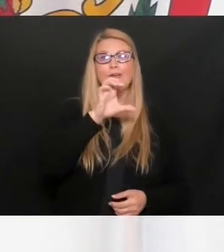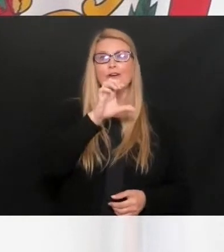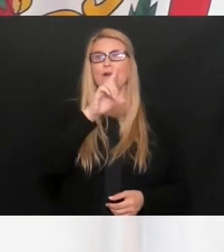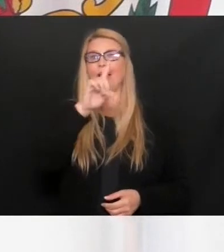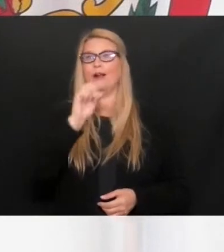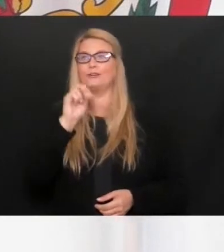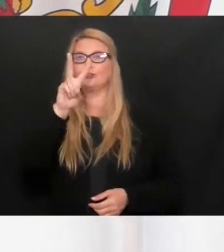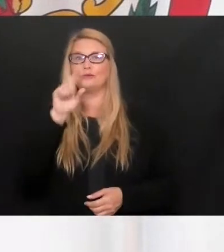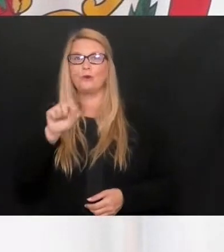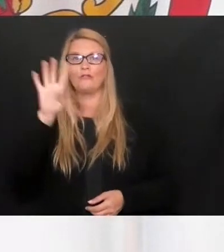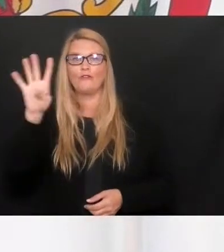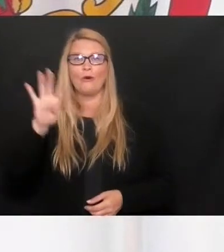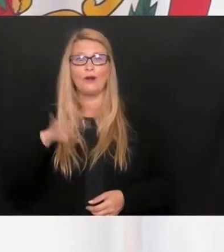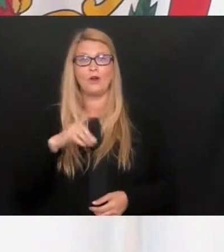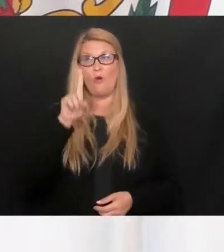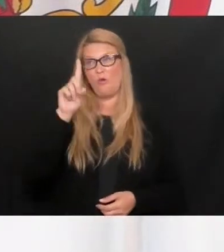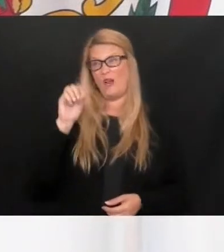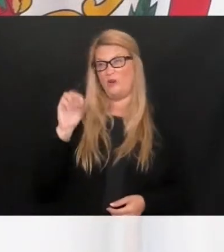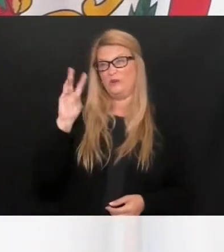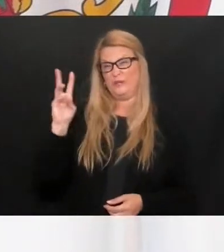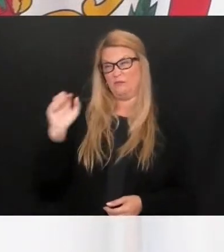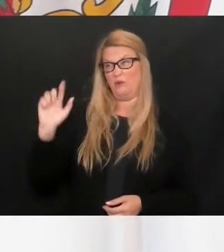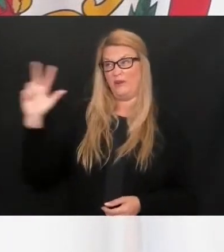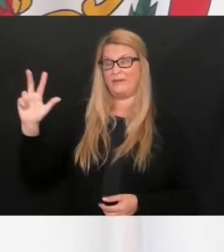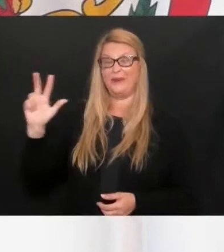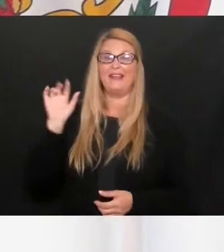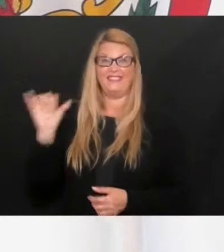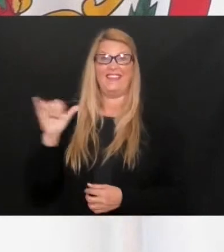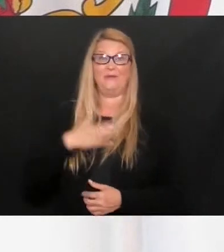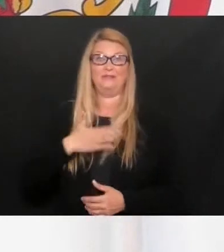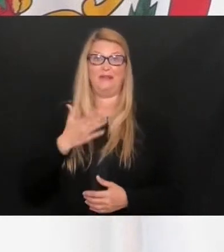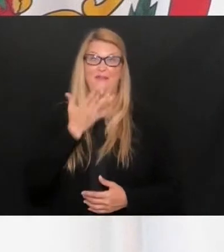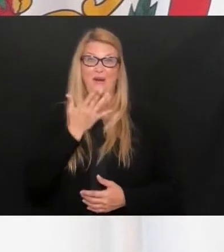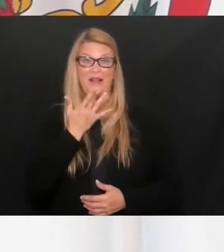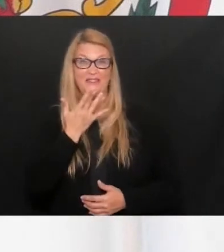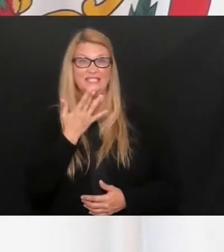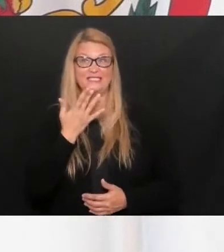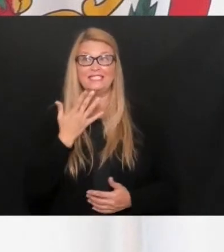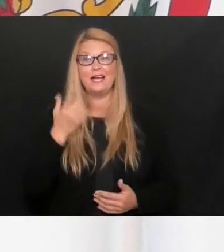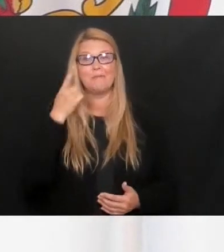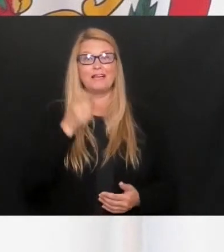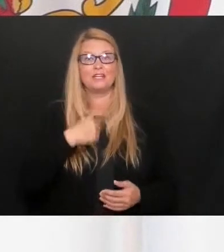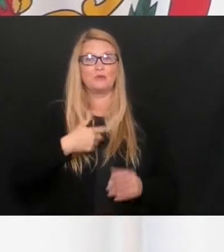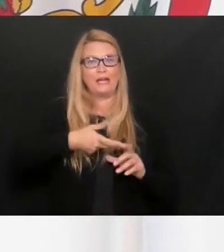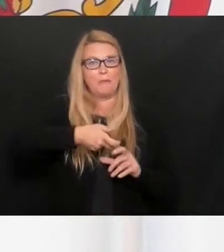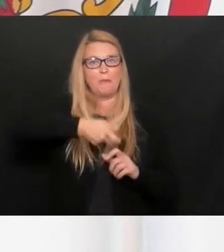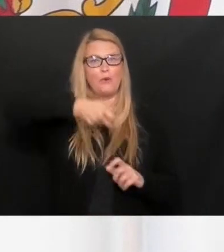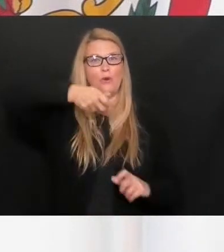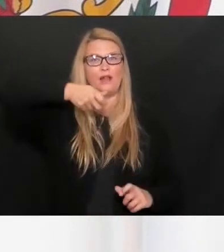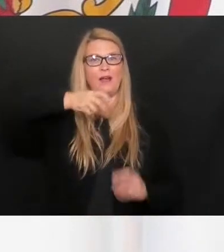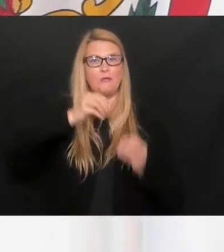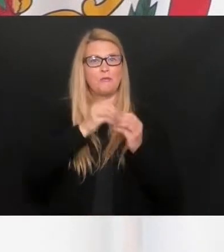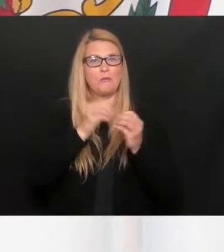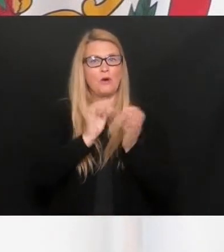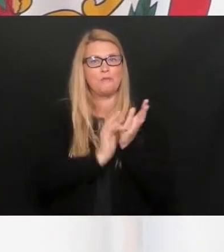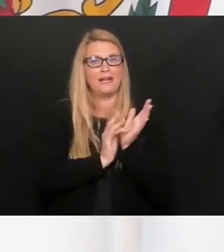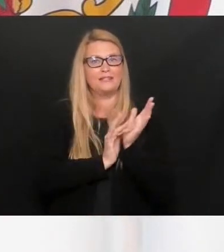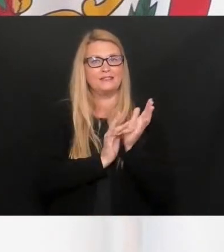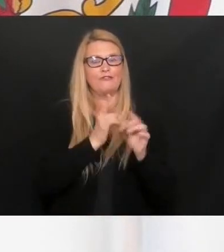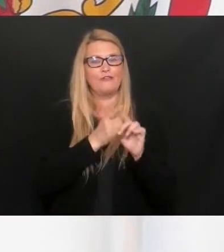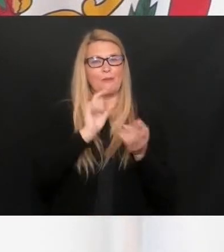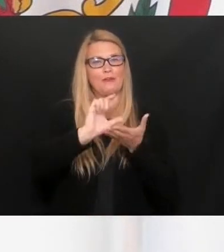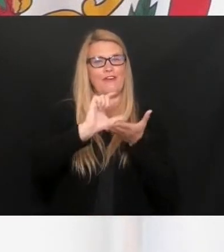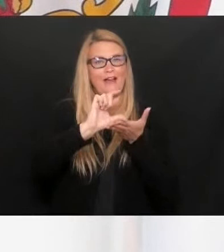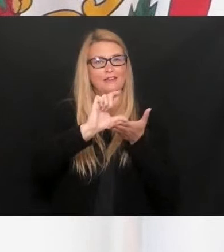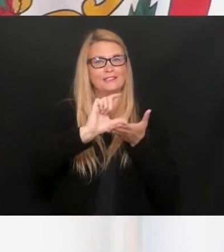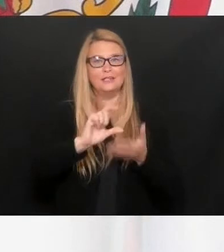102.4 or even 106.3. We're getting more doses out of the vials. We still are struggling to get to 100%,